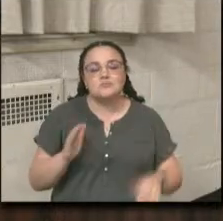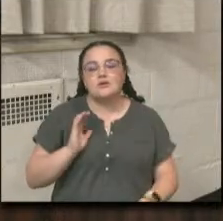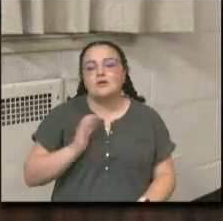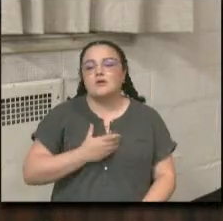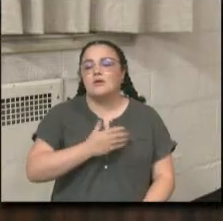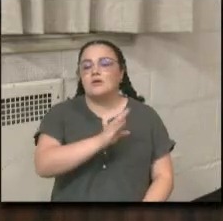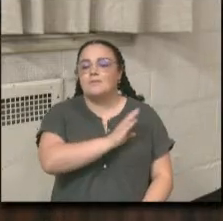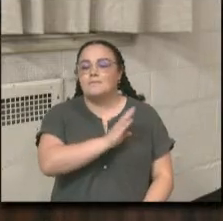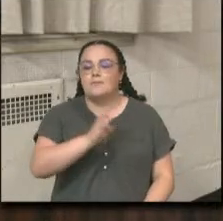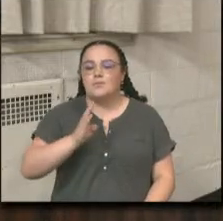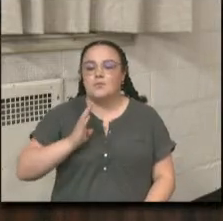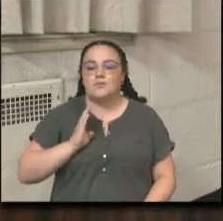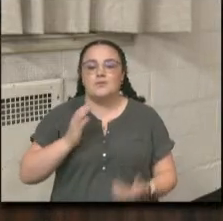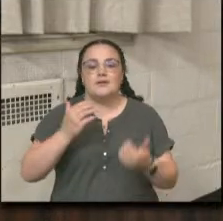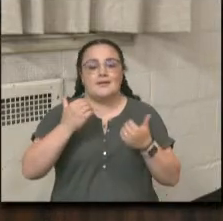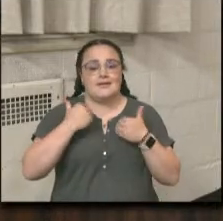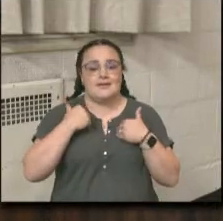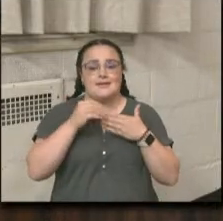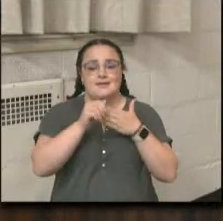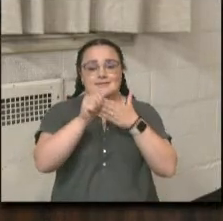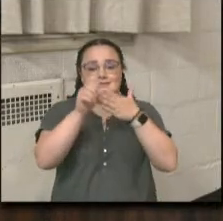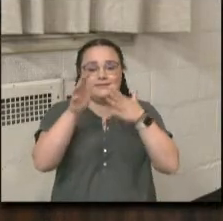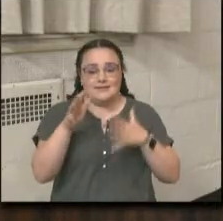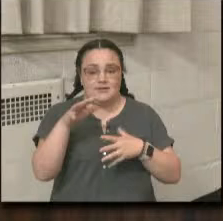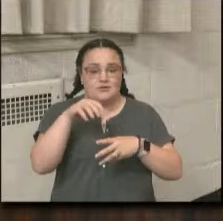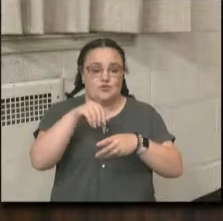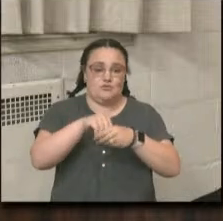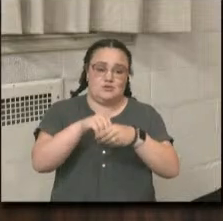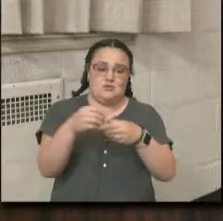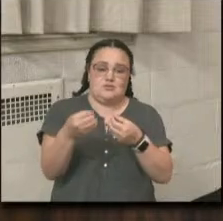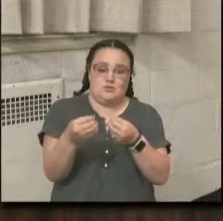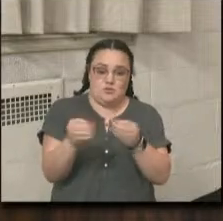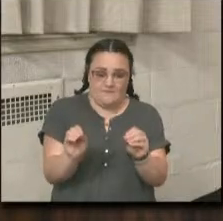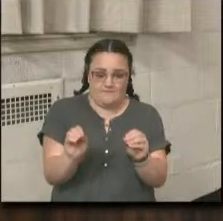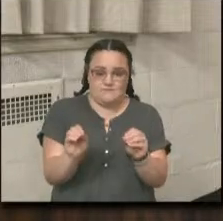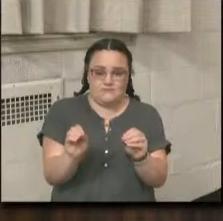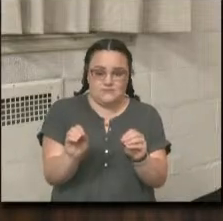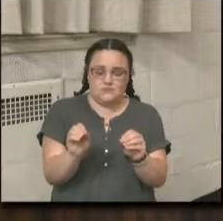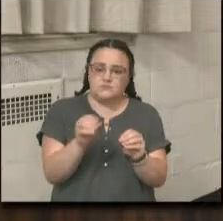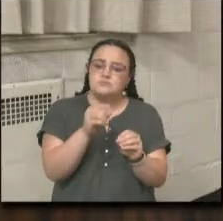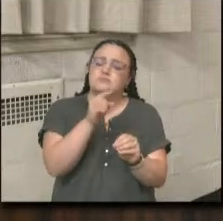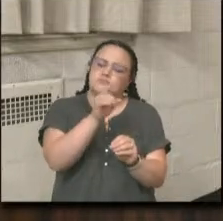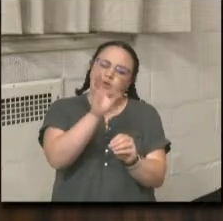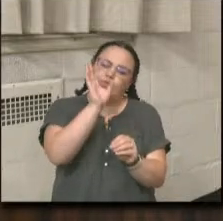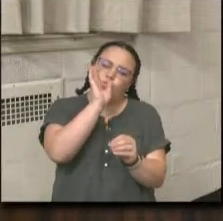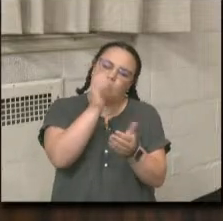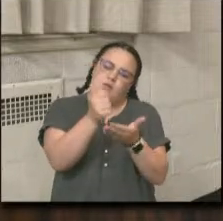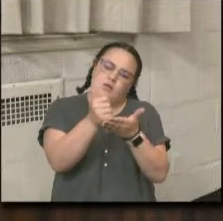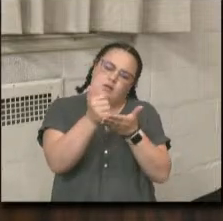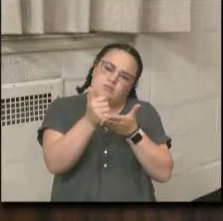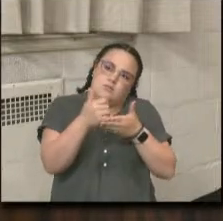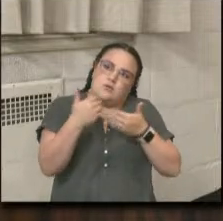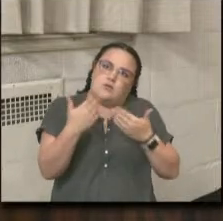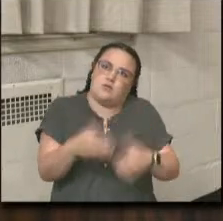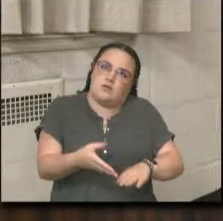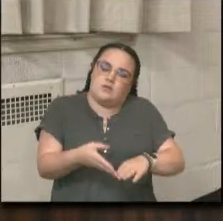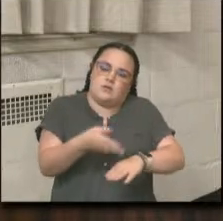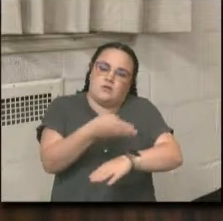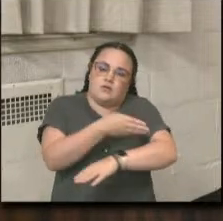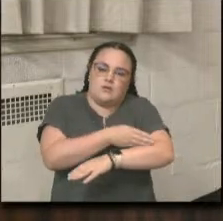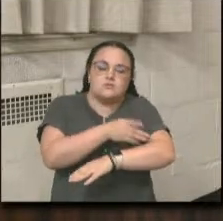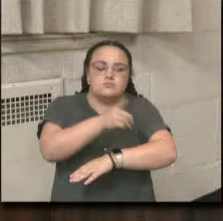a leader now in the board office that will help us tremendously. He